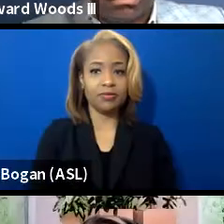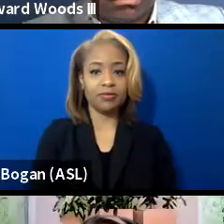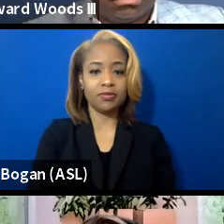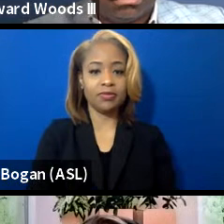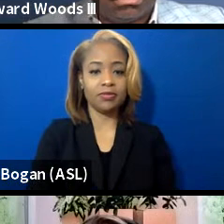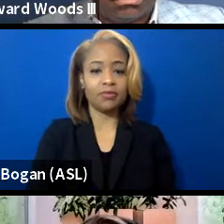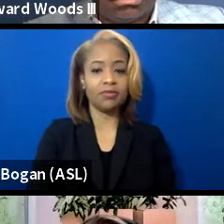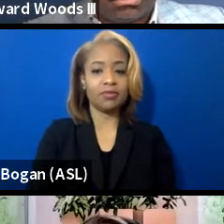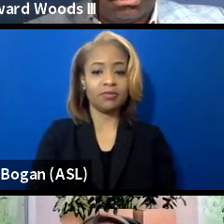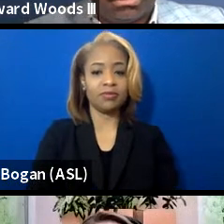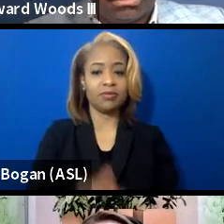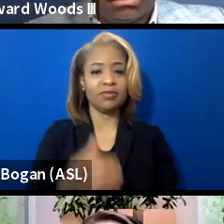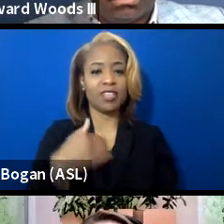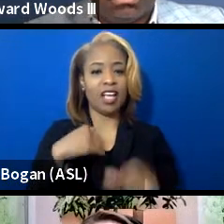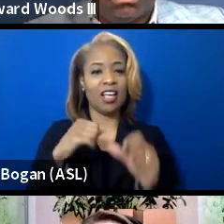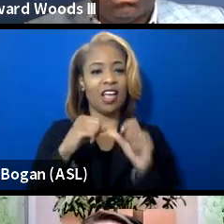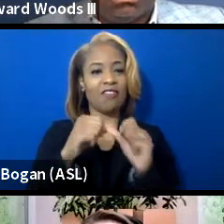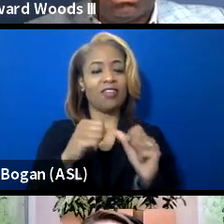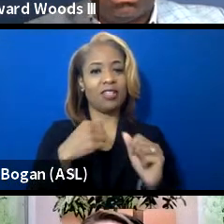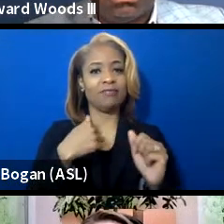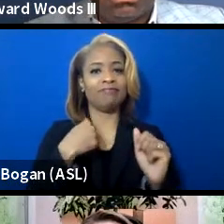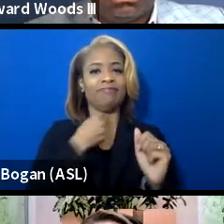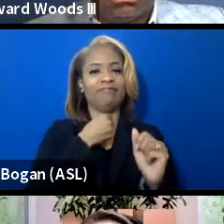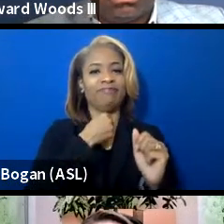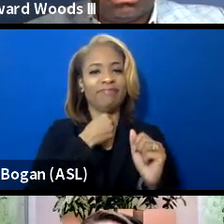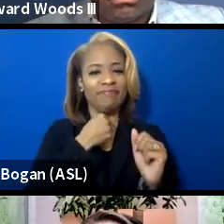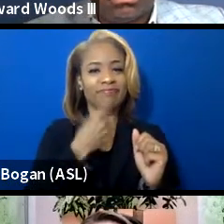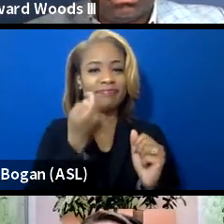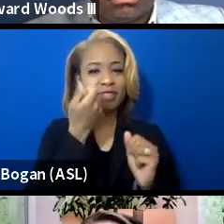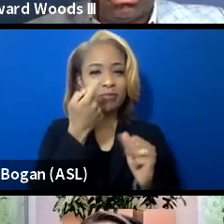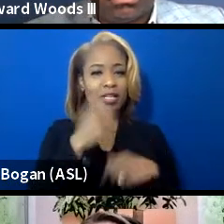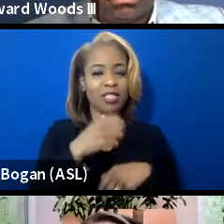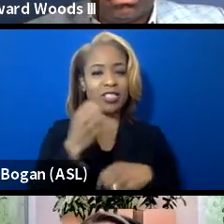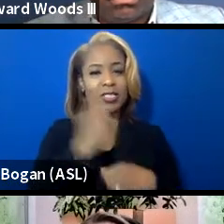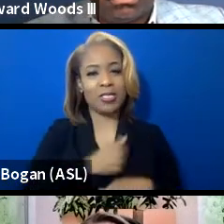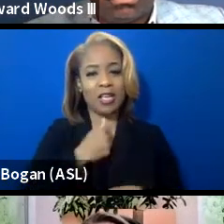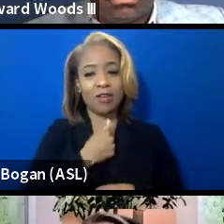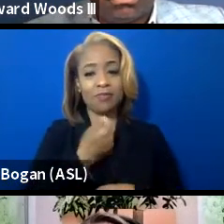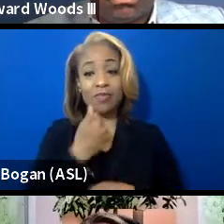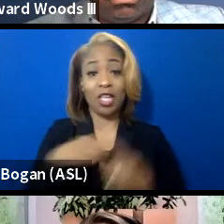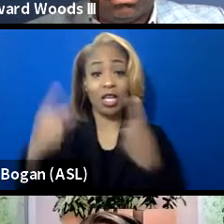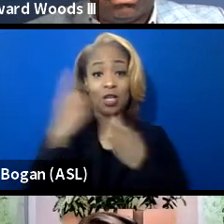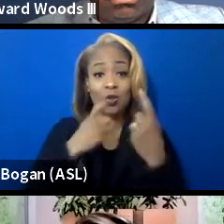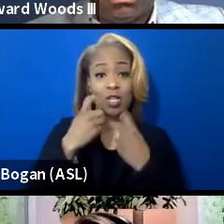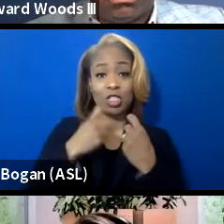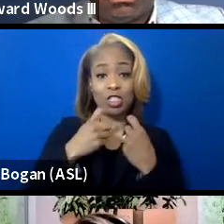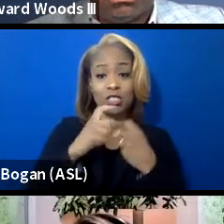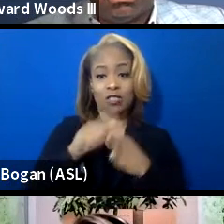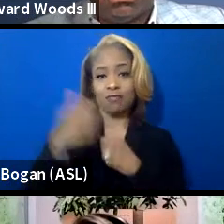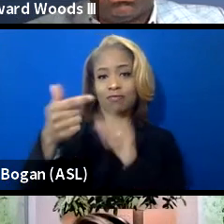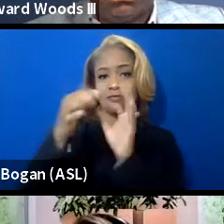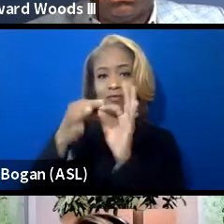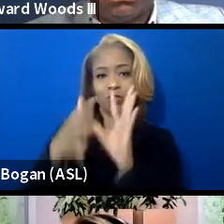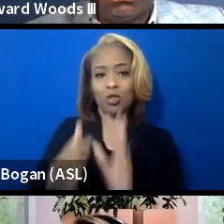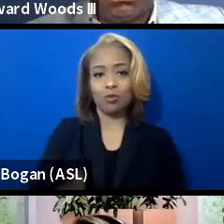I have a persistent frog this morning, sorry. So any questions on that?